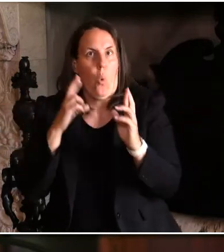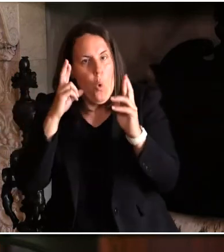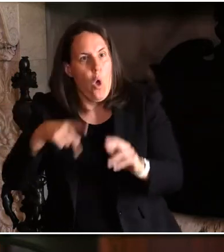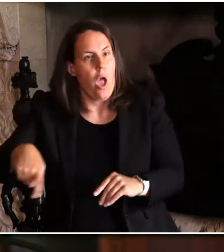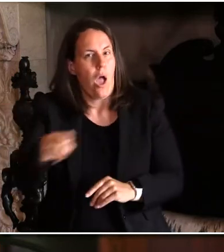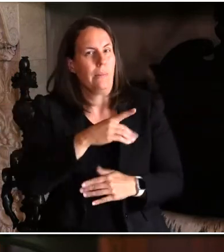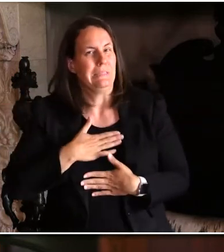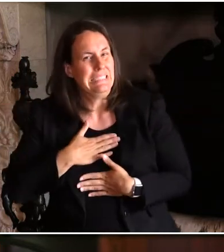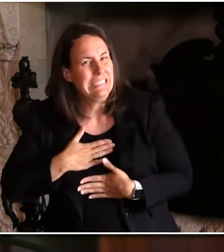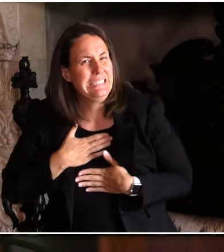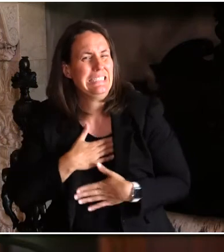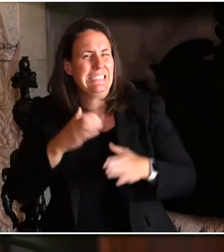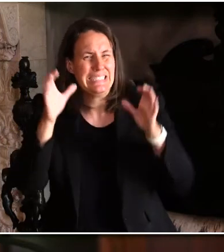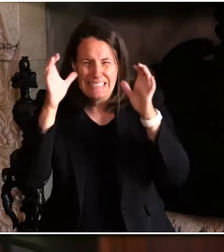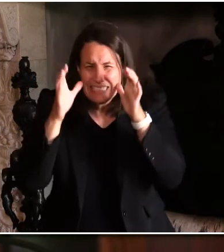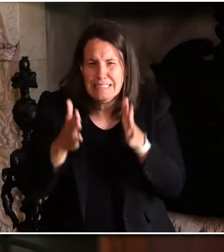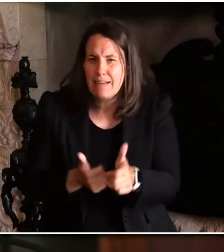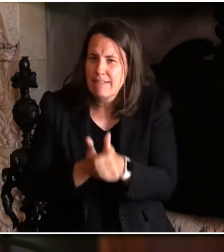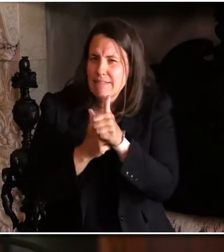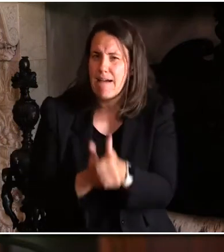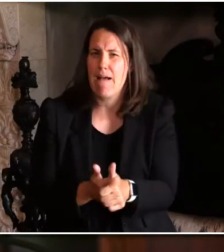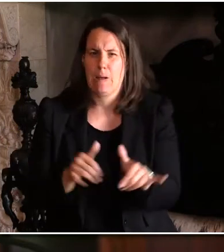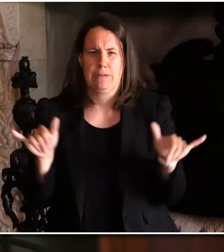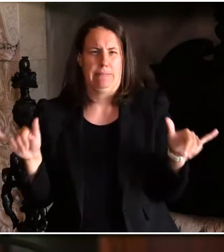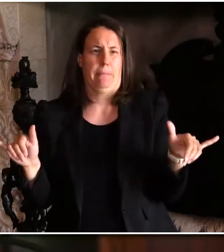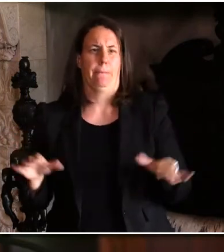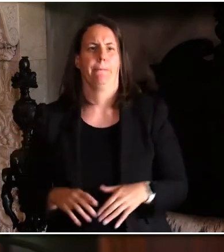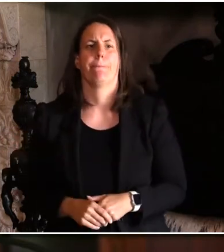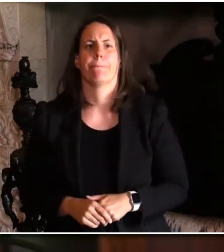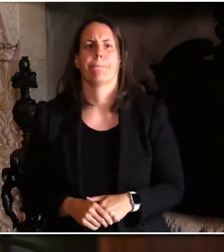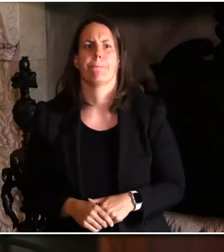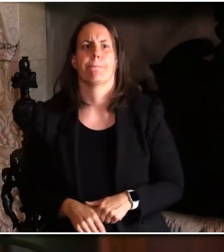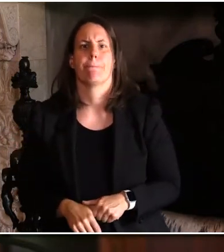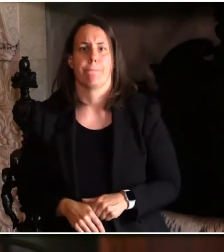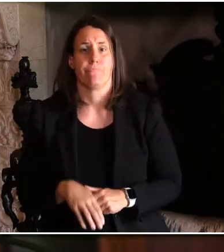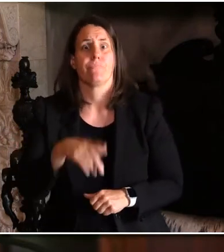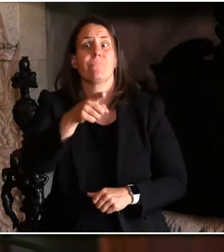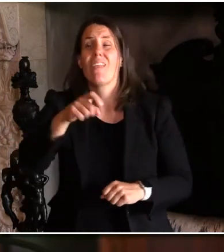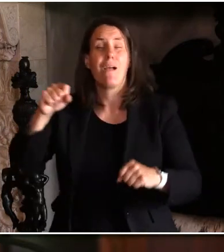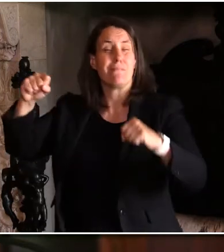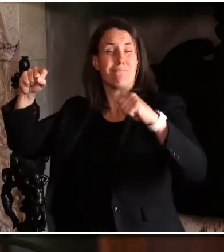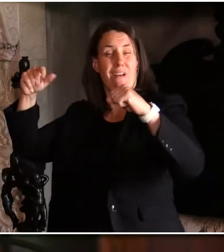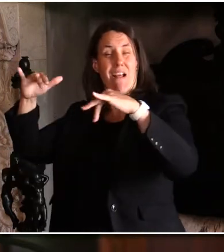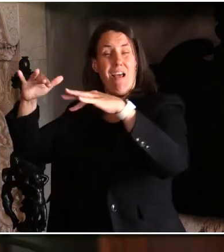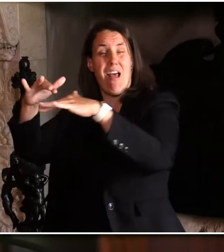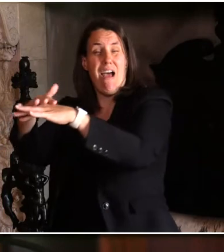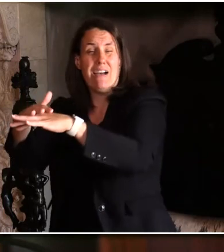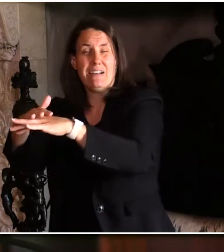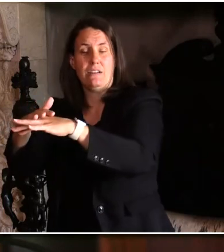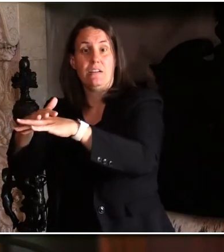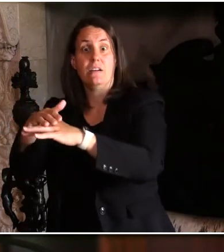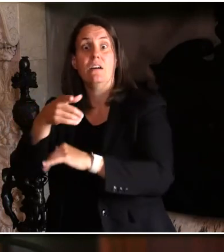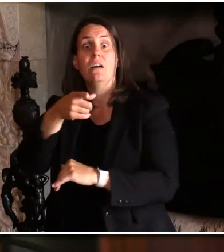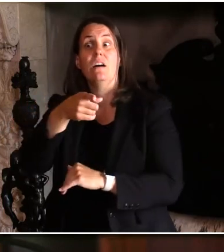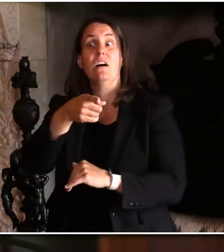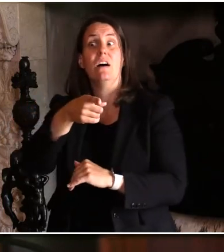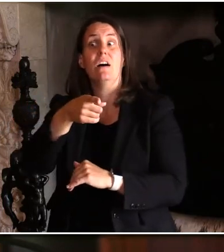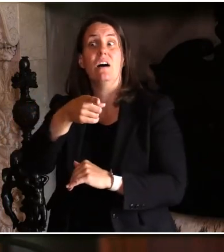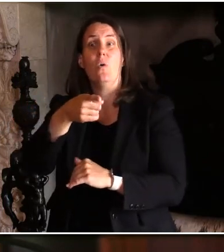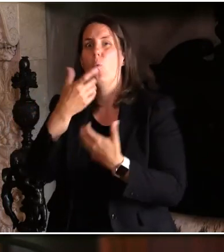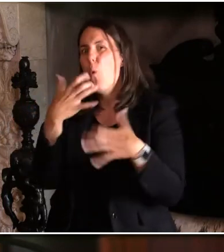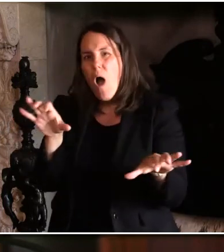people you were in touch with because you don't know, you've never met them before and you just were shoulder to shoulder with them, it's going to be hard for us to